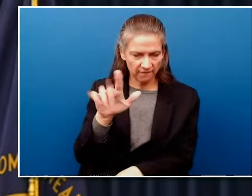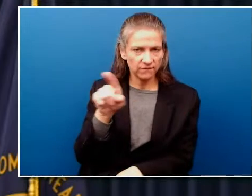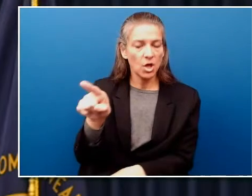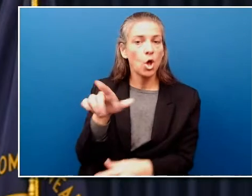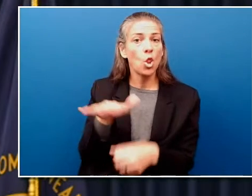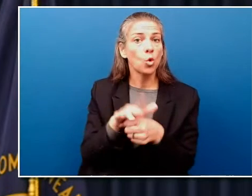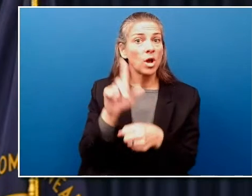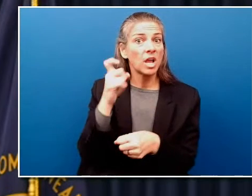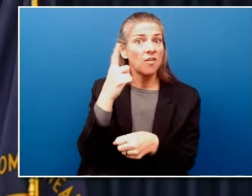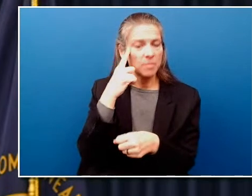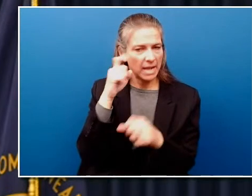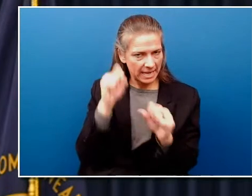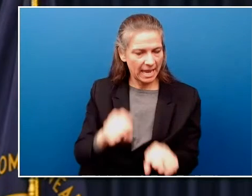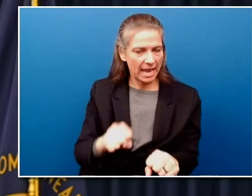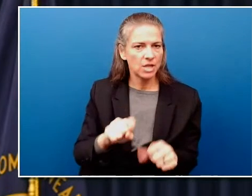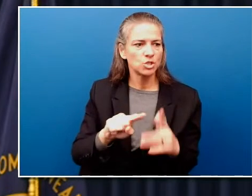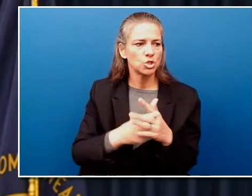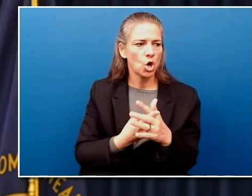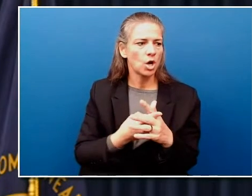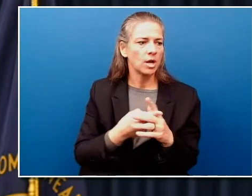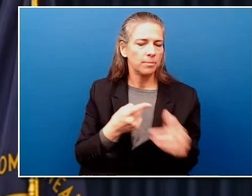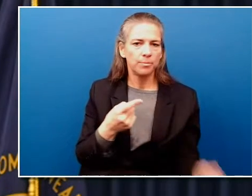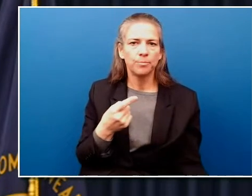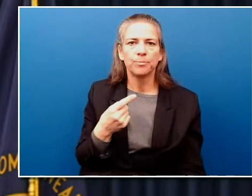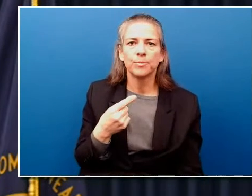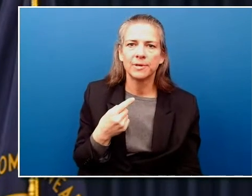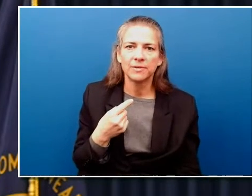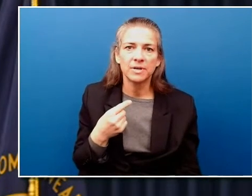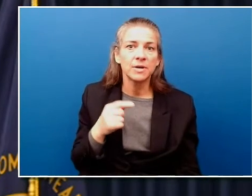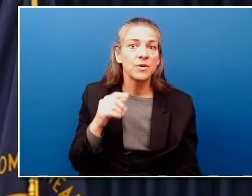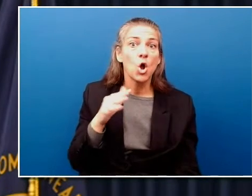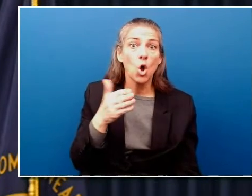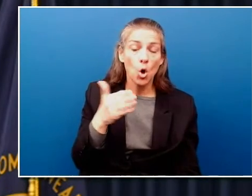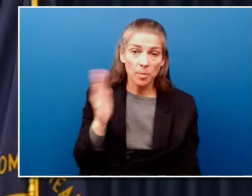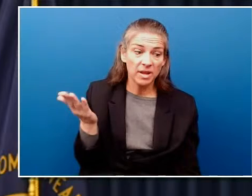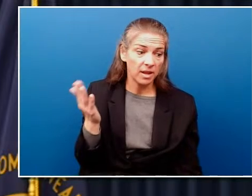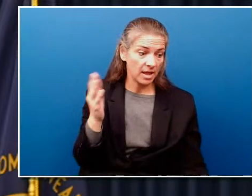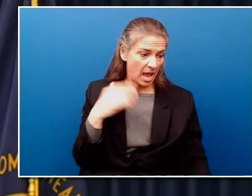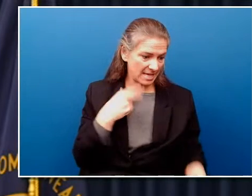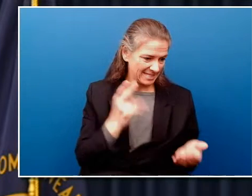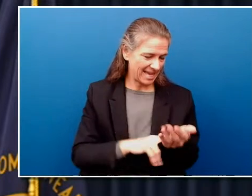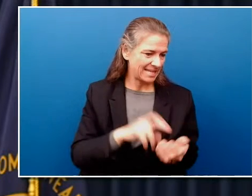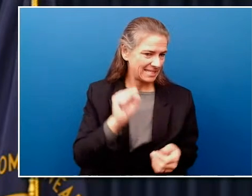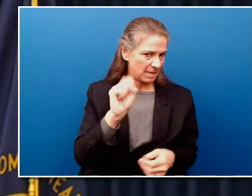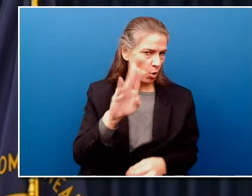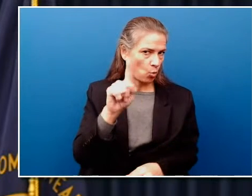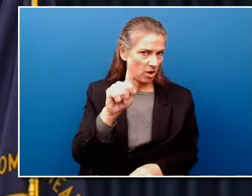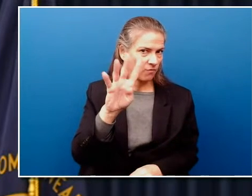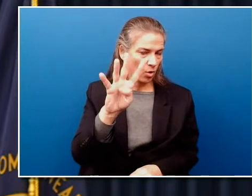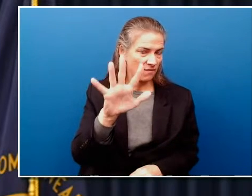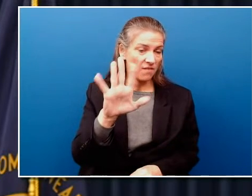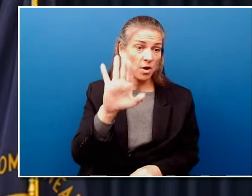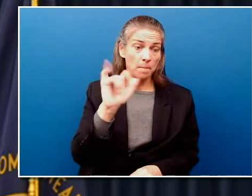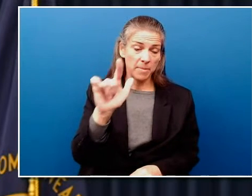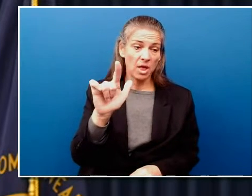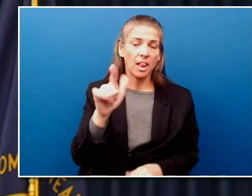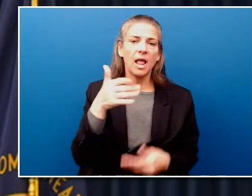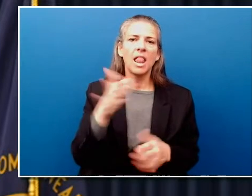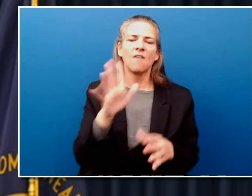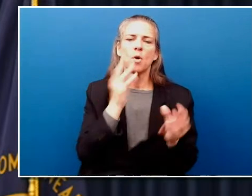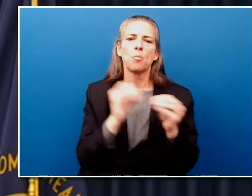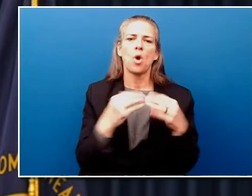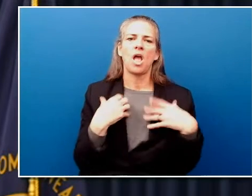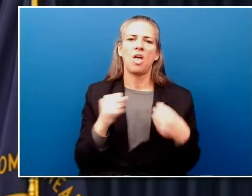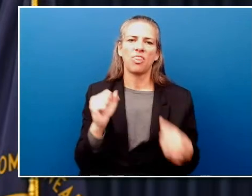start off-highway vehicle pilot programs. I signed Senate Bill 145. The bill allows more healthcare facilities to